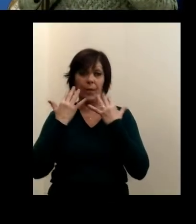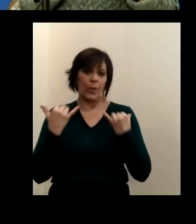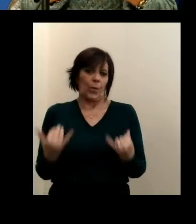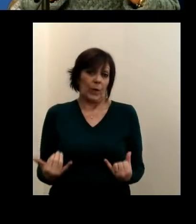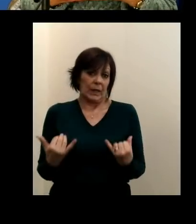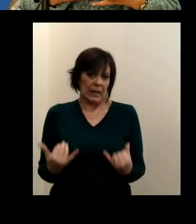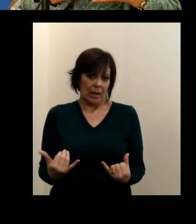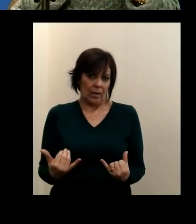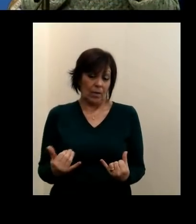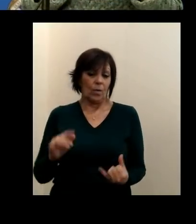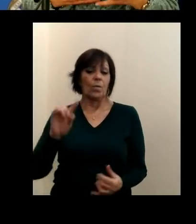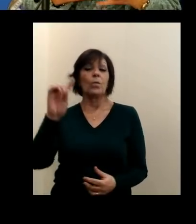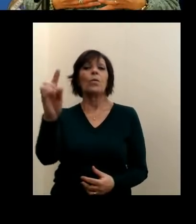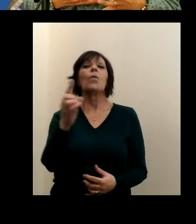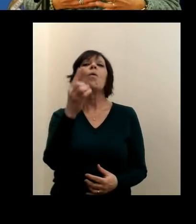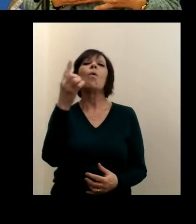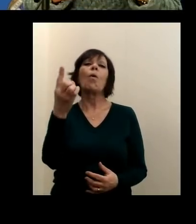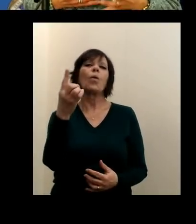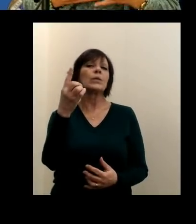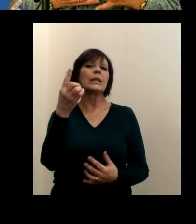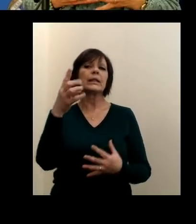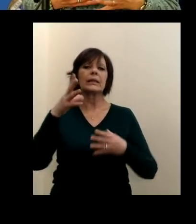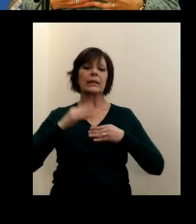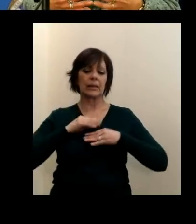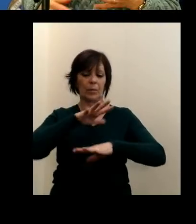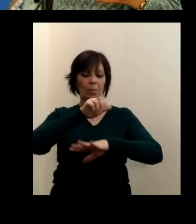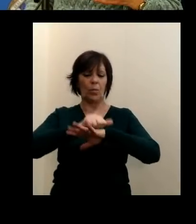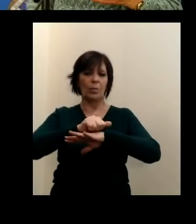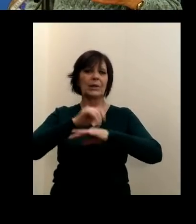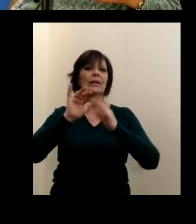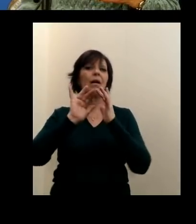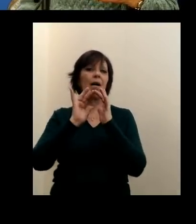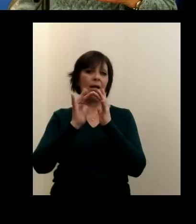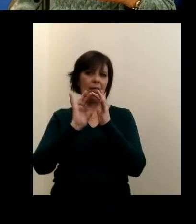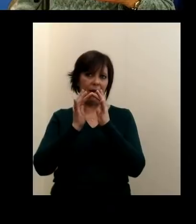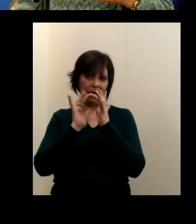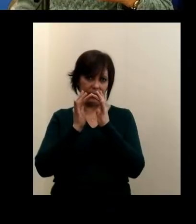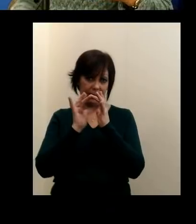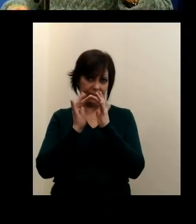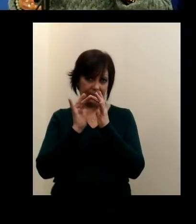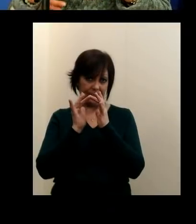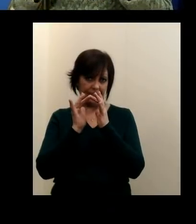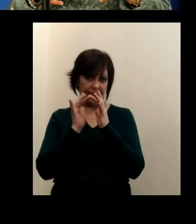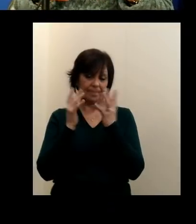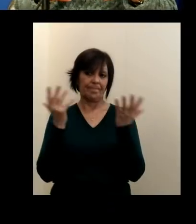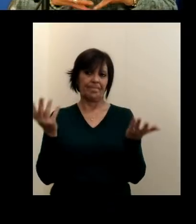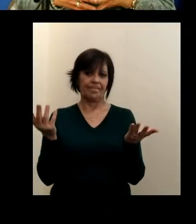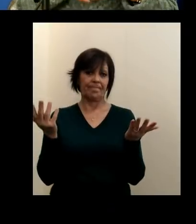we are only taking appointments online. So that leads me to